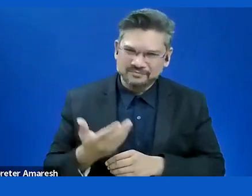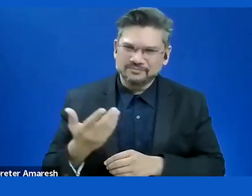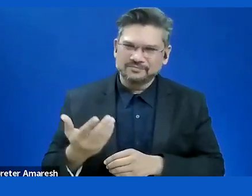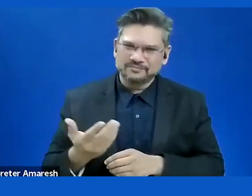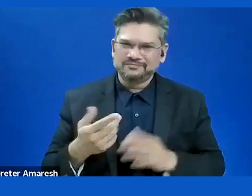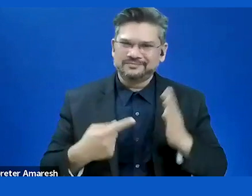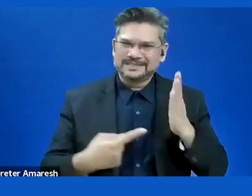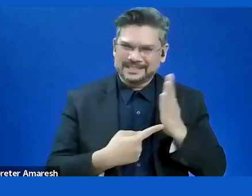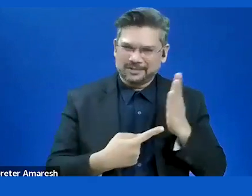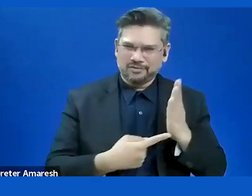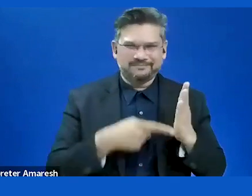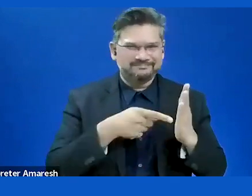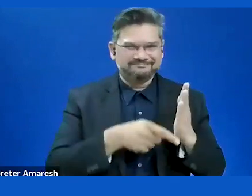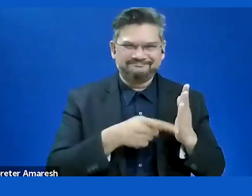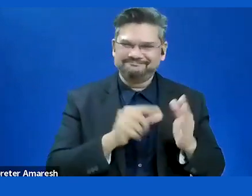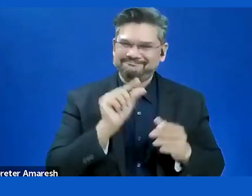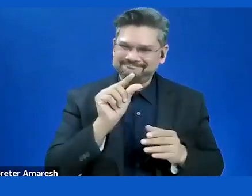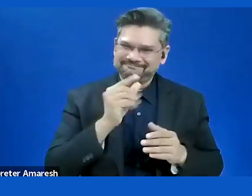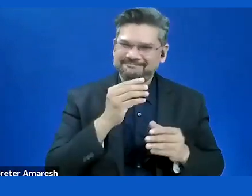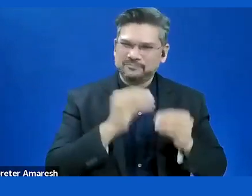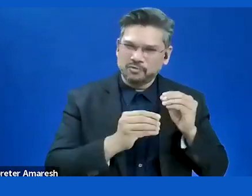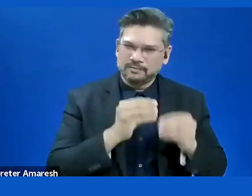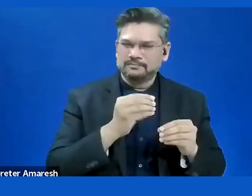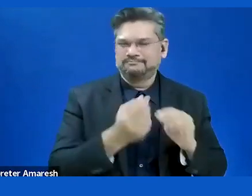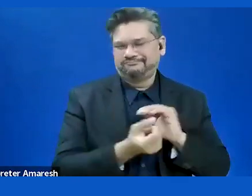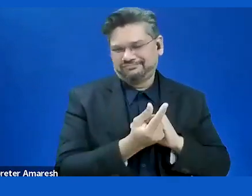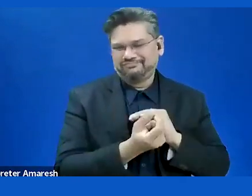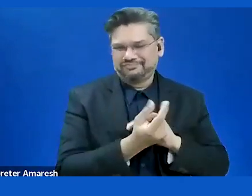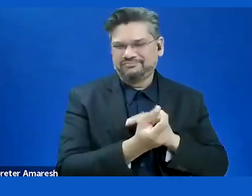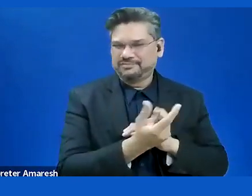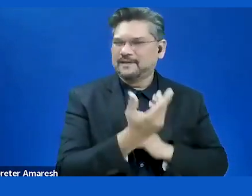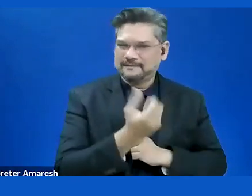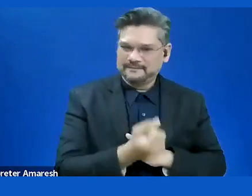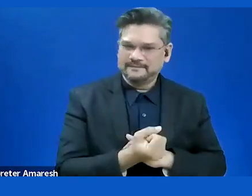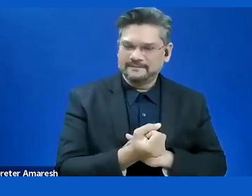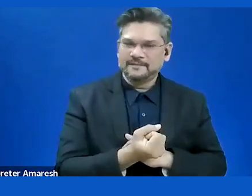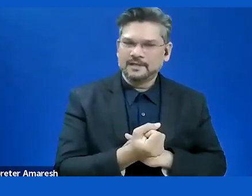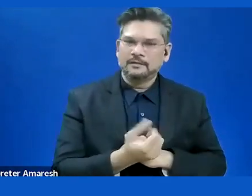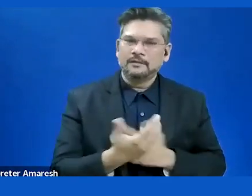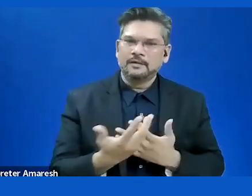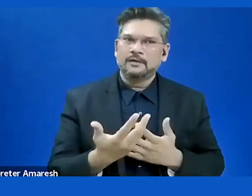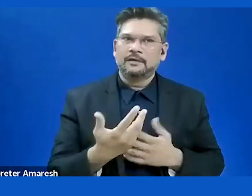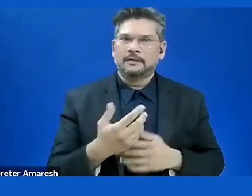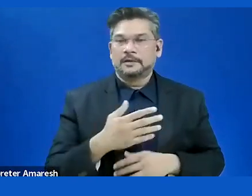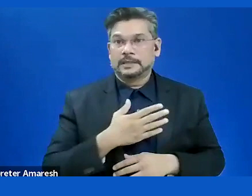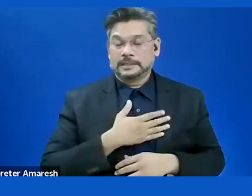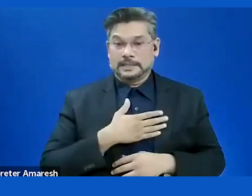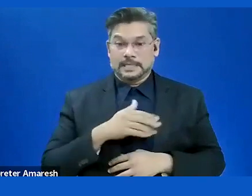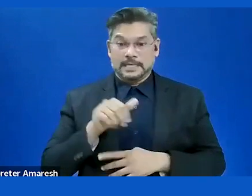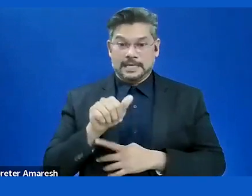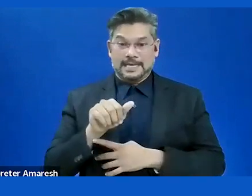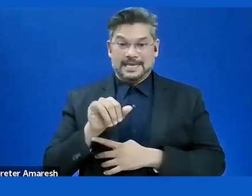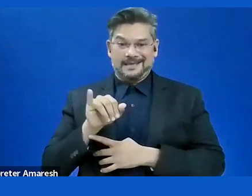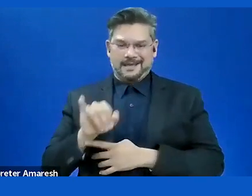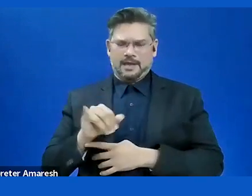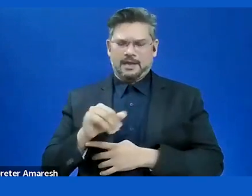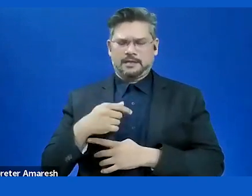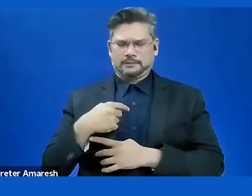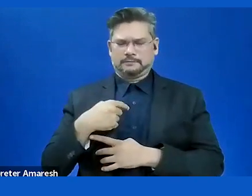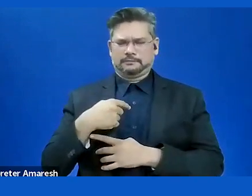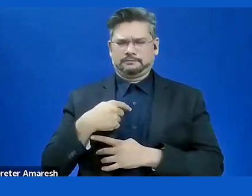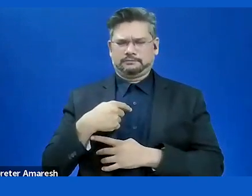technology, and so my perspective on AI is that this is